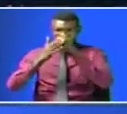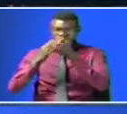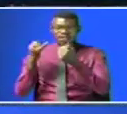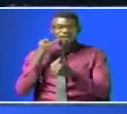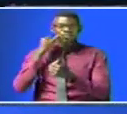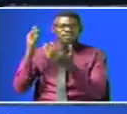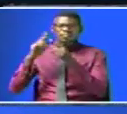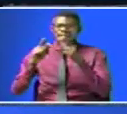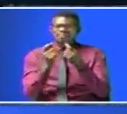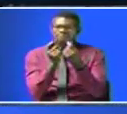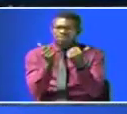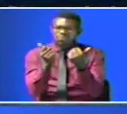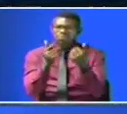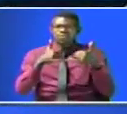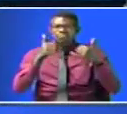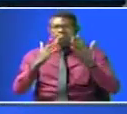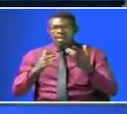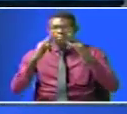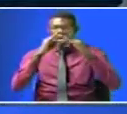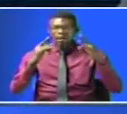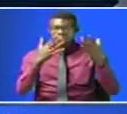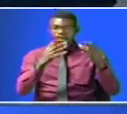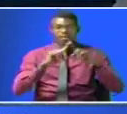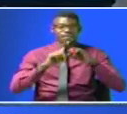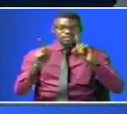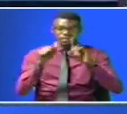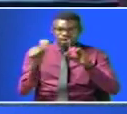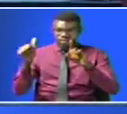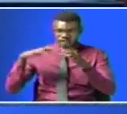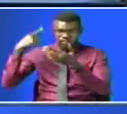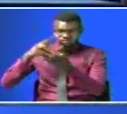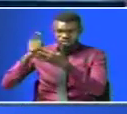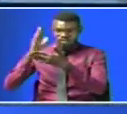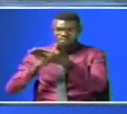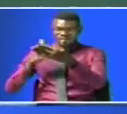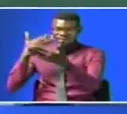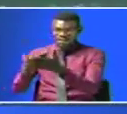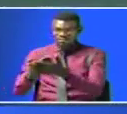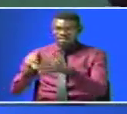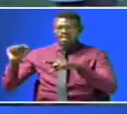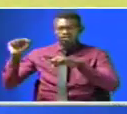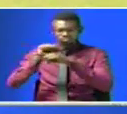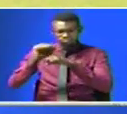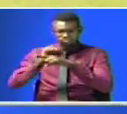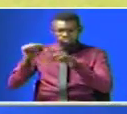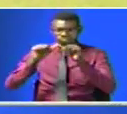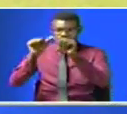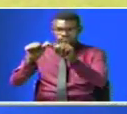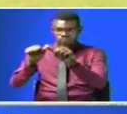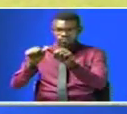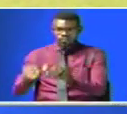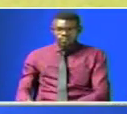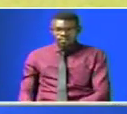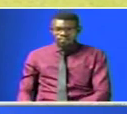few players are in camp, with the rest expected to join the party next week as training intensifies. With the guys who are the